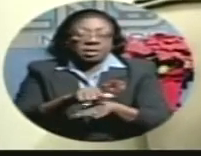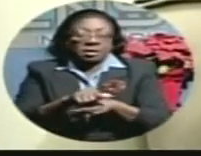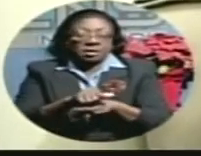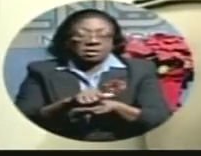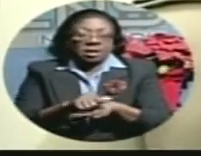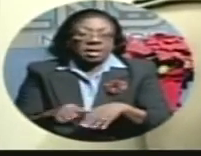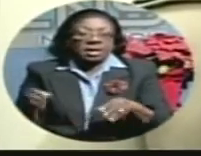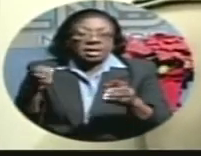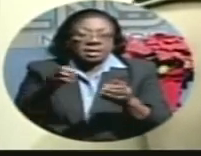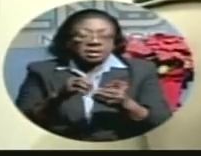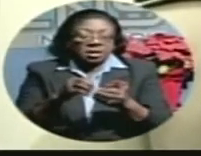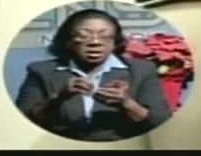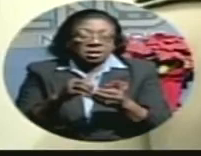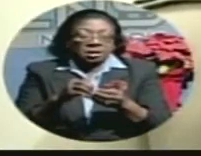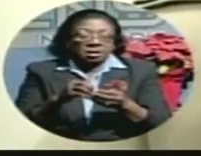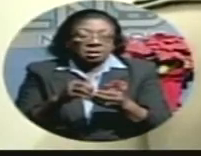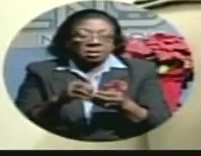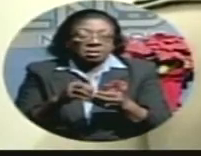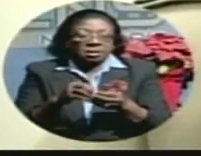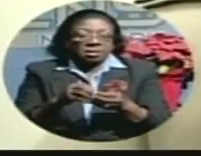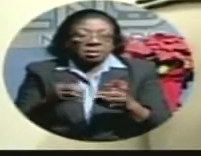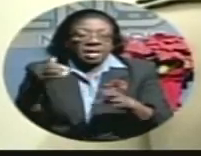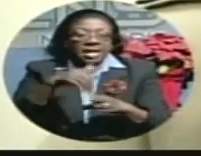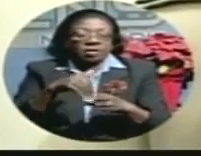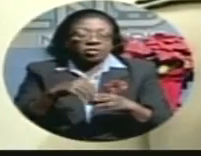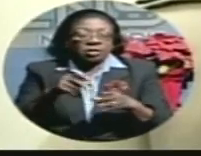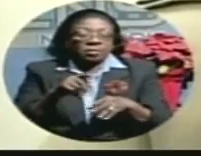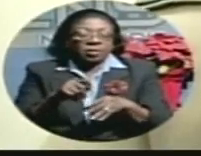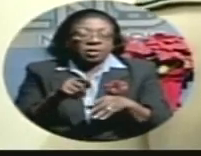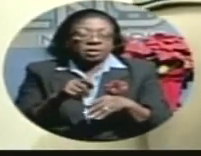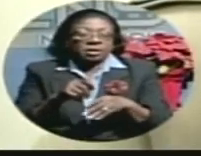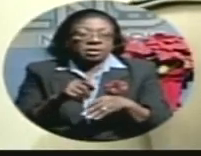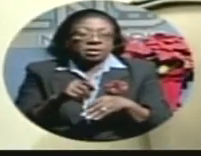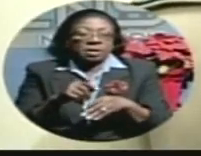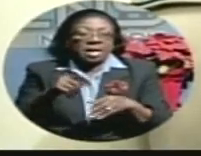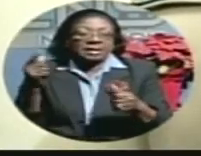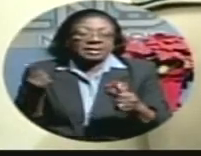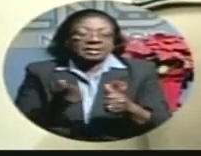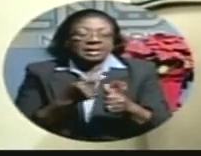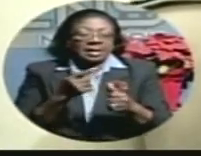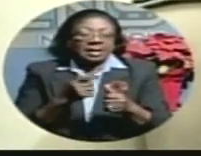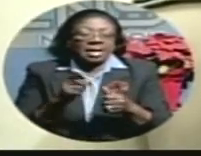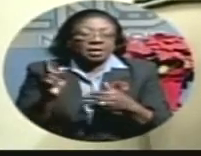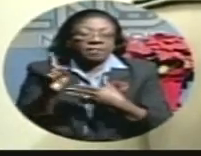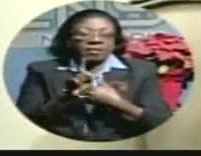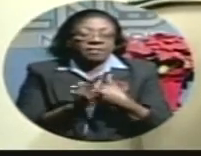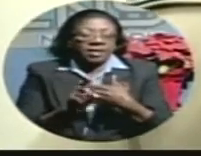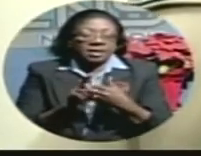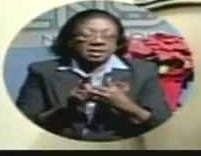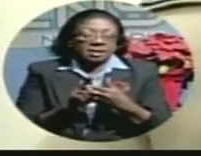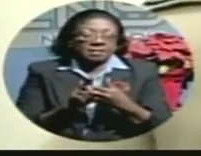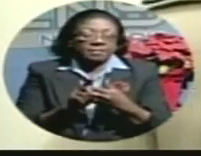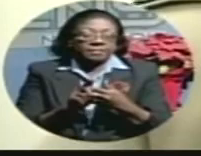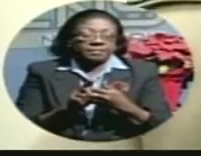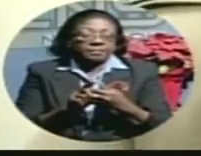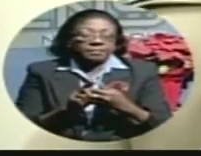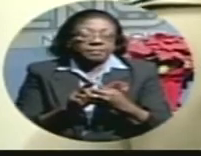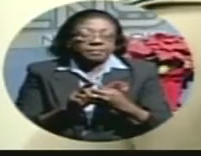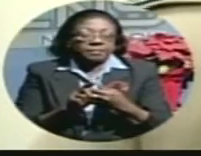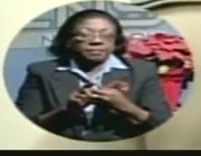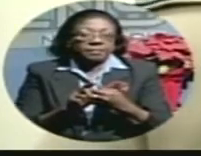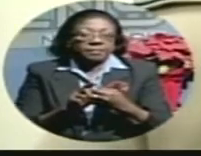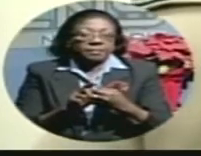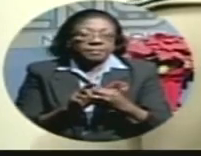addition, the access points is our second line of defense, because our first line of defense is